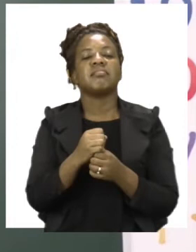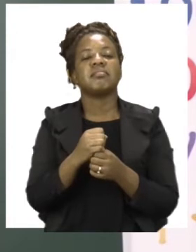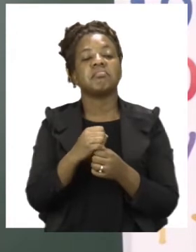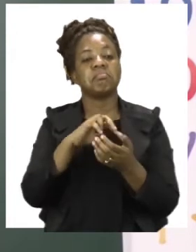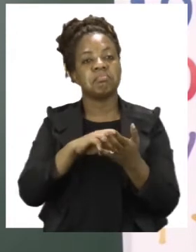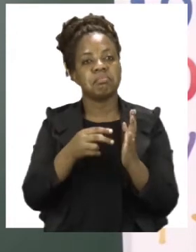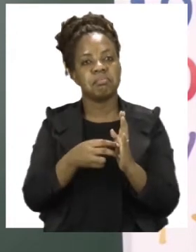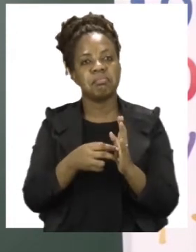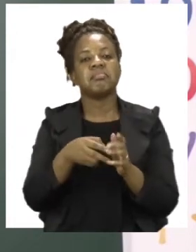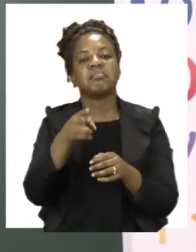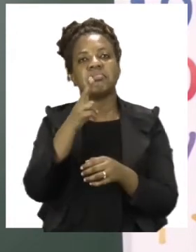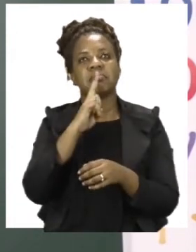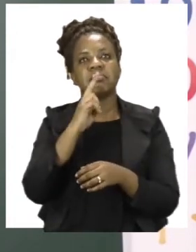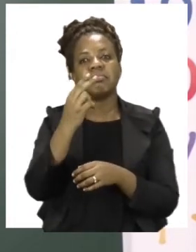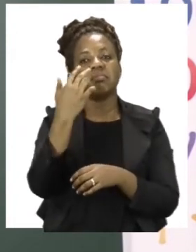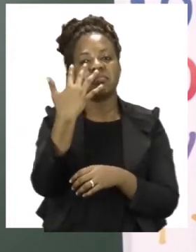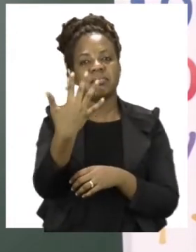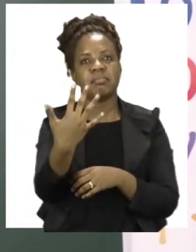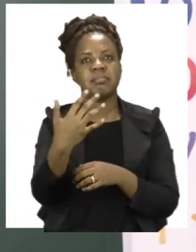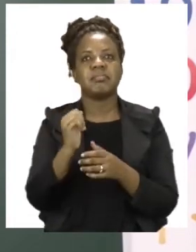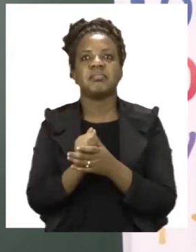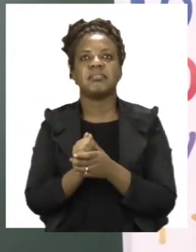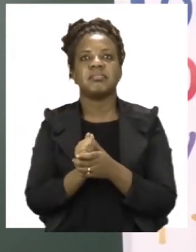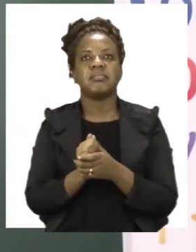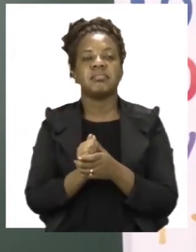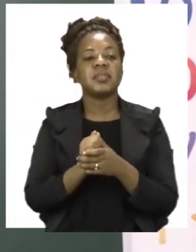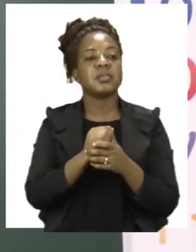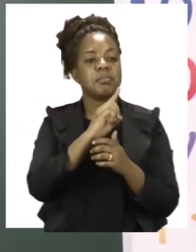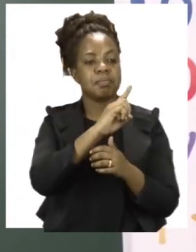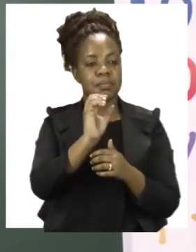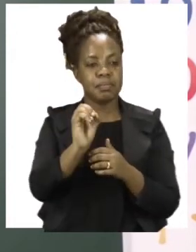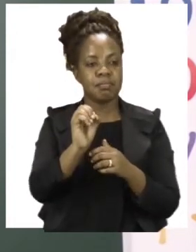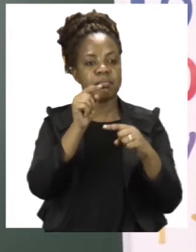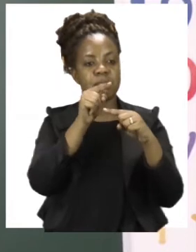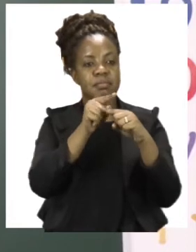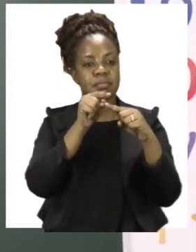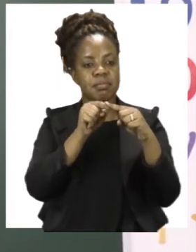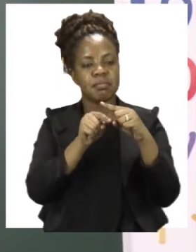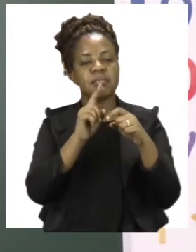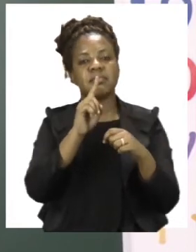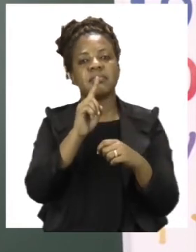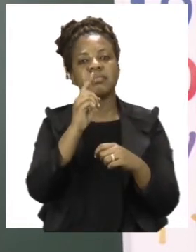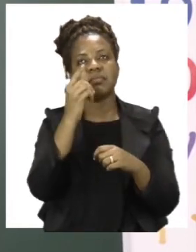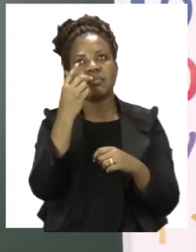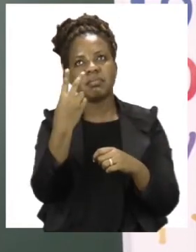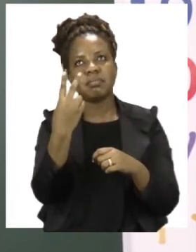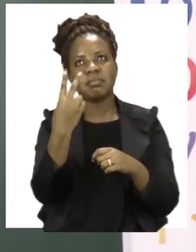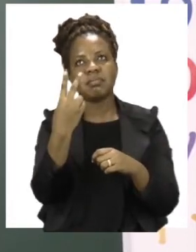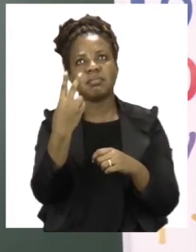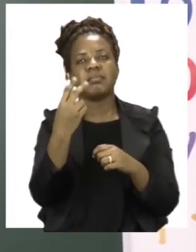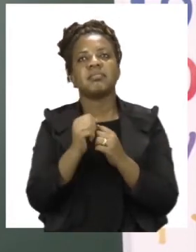is 5. So if we write 10 divided by 2, it will